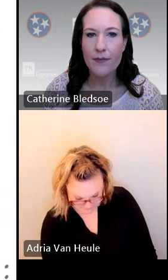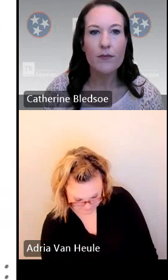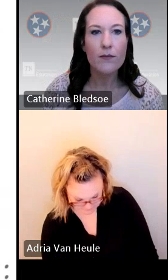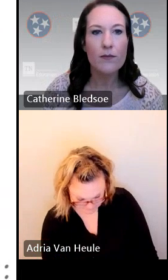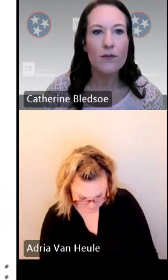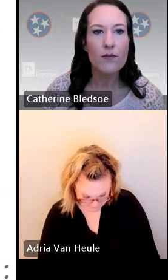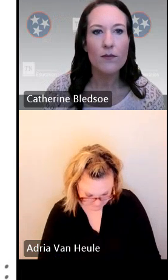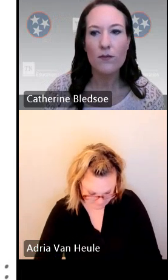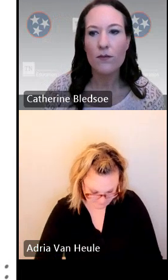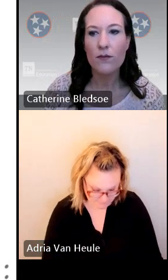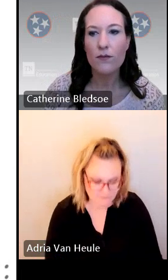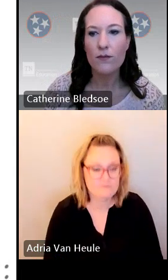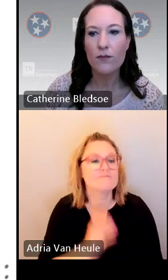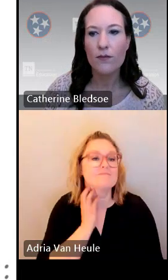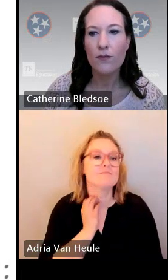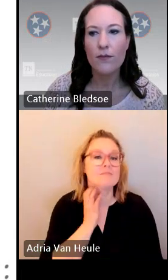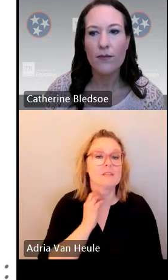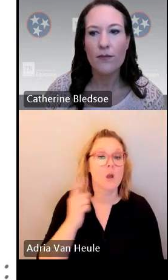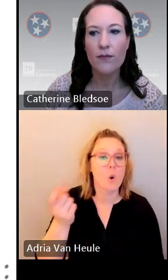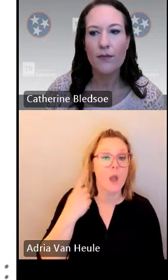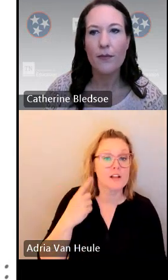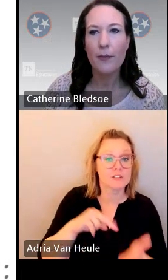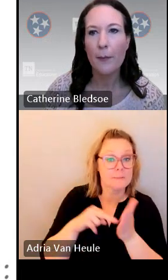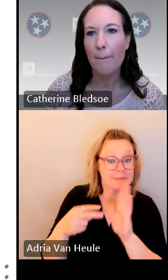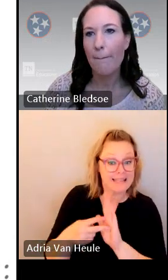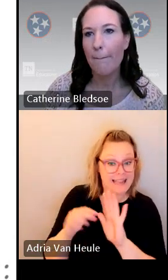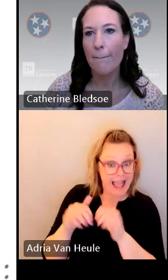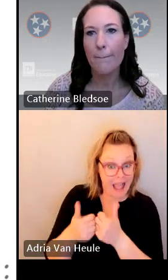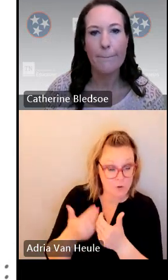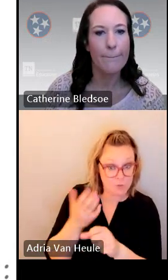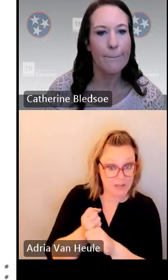If the question is about how to get information from them,